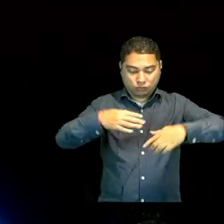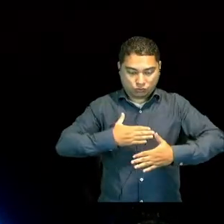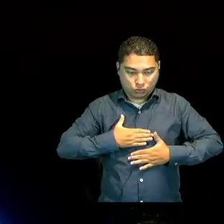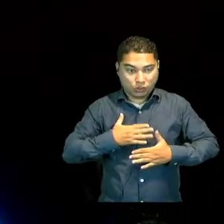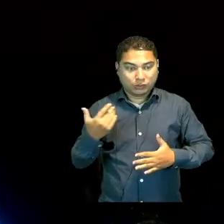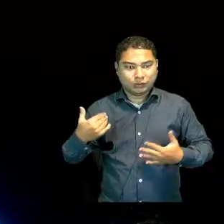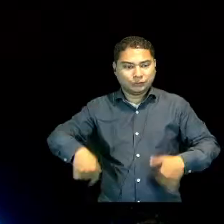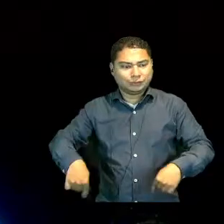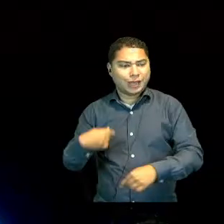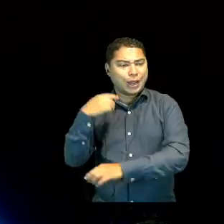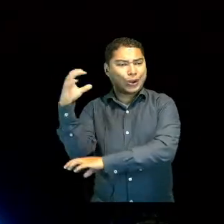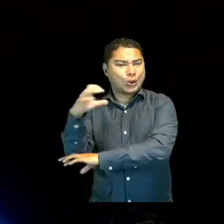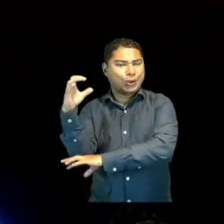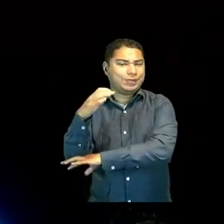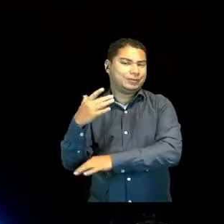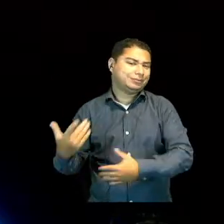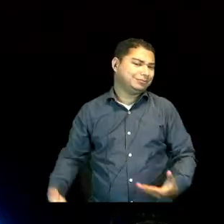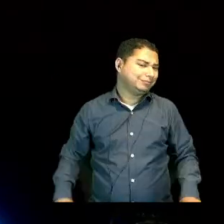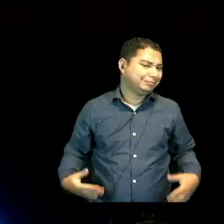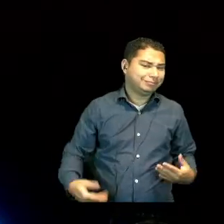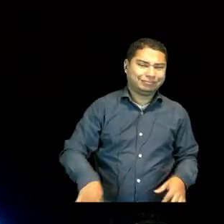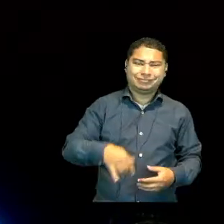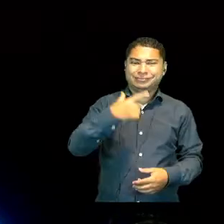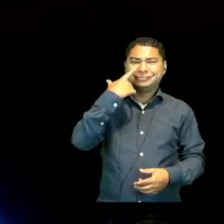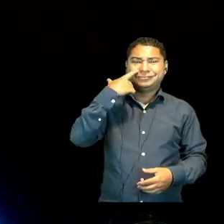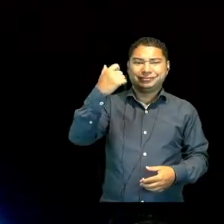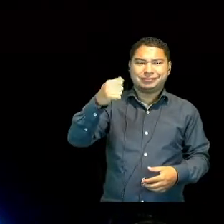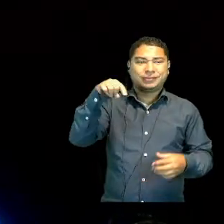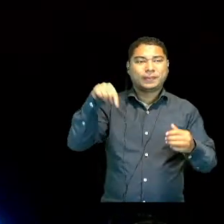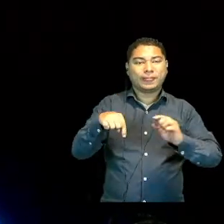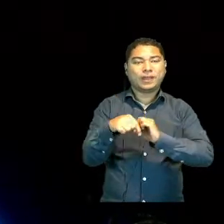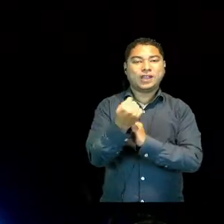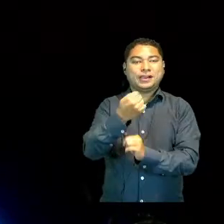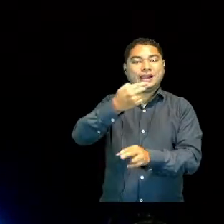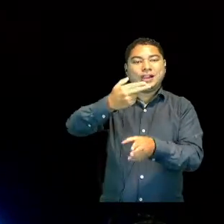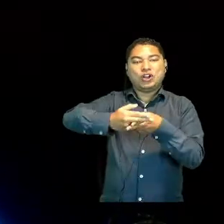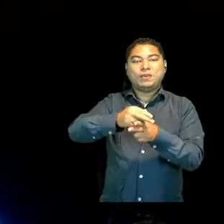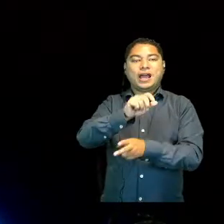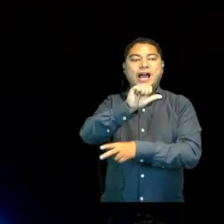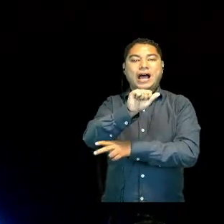especially in Afro-Colombia, in Ali.